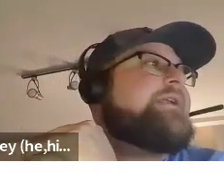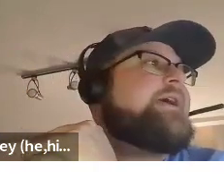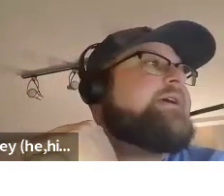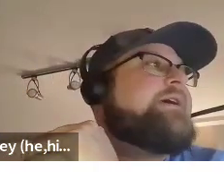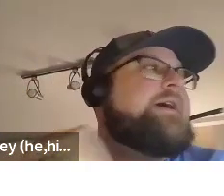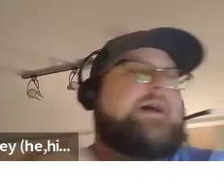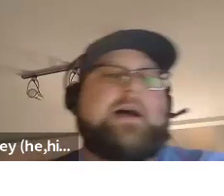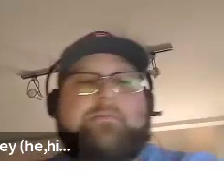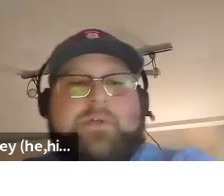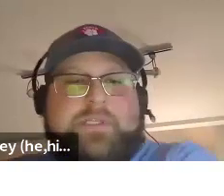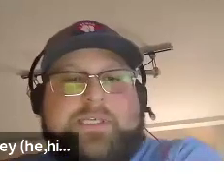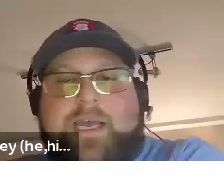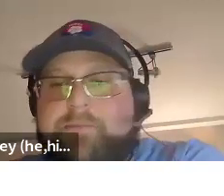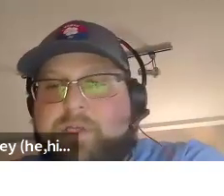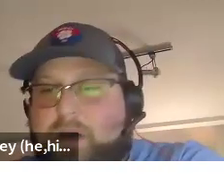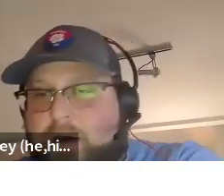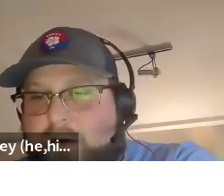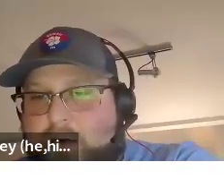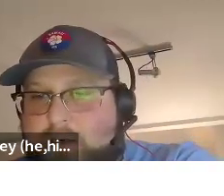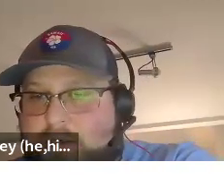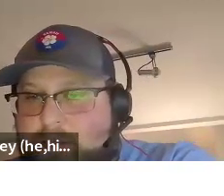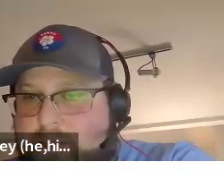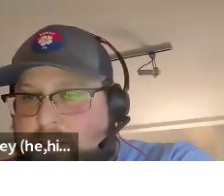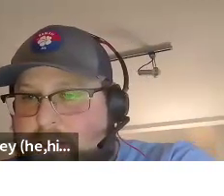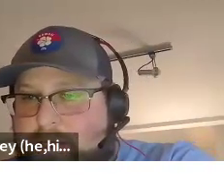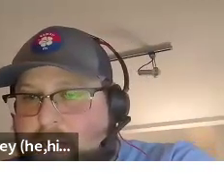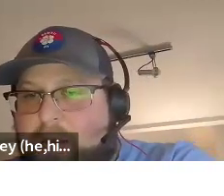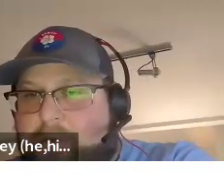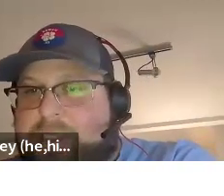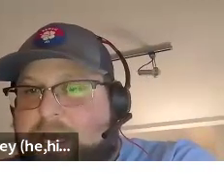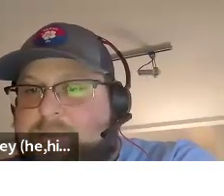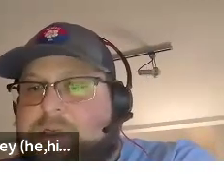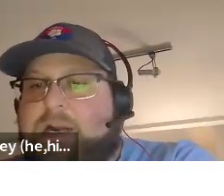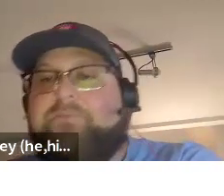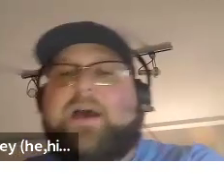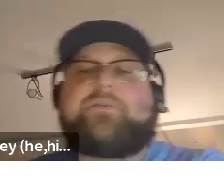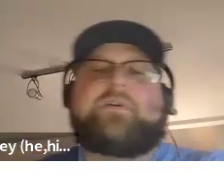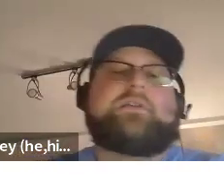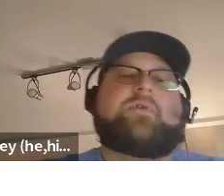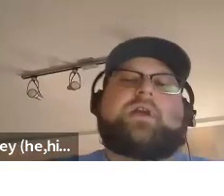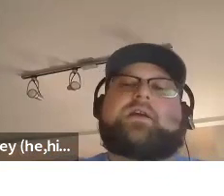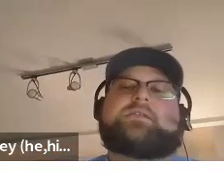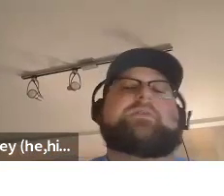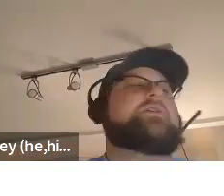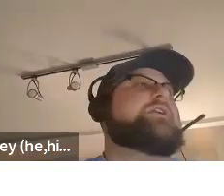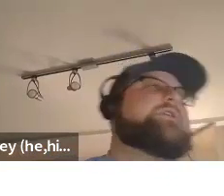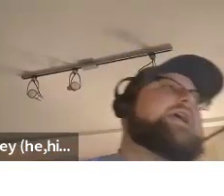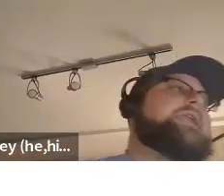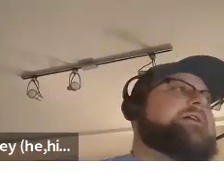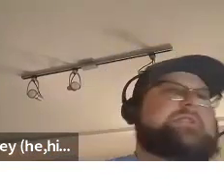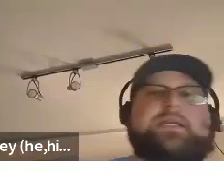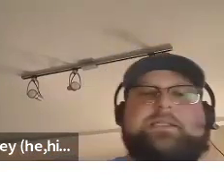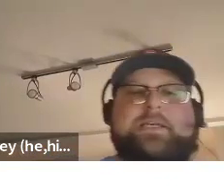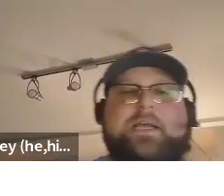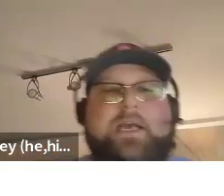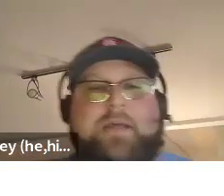that Sunday. The times are, the times start at 5:30 in the morning is when they're going to start